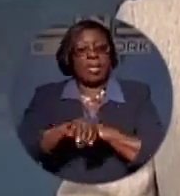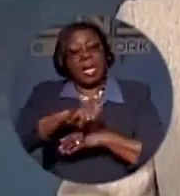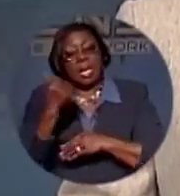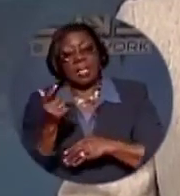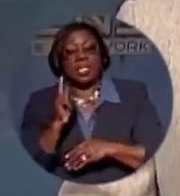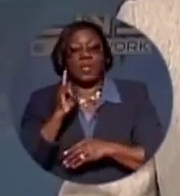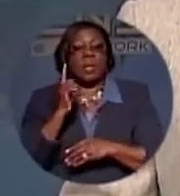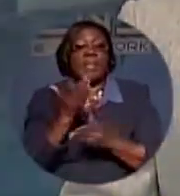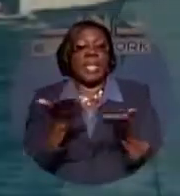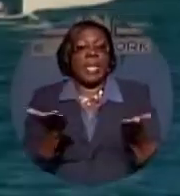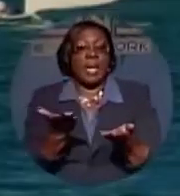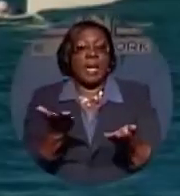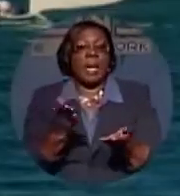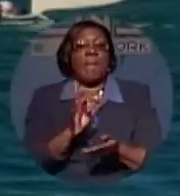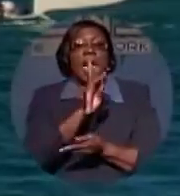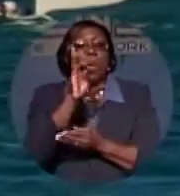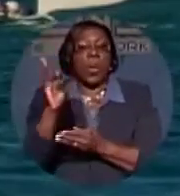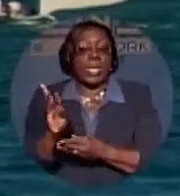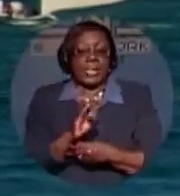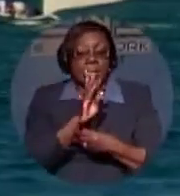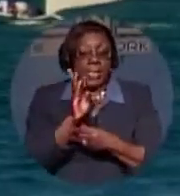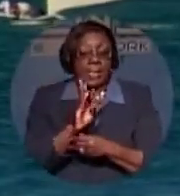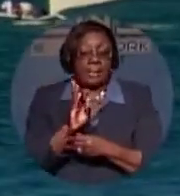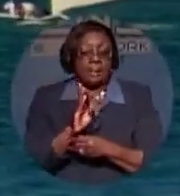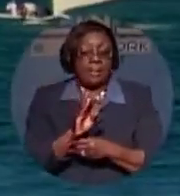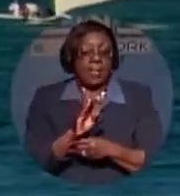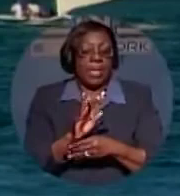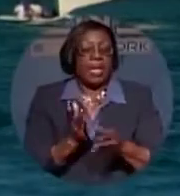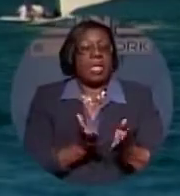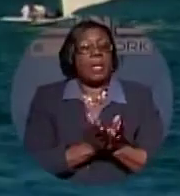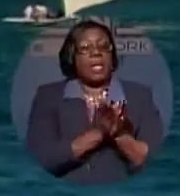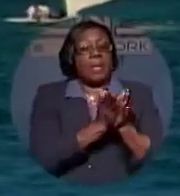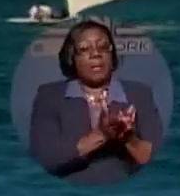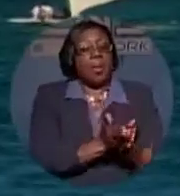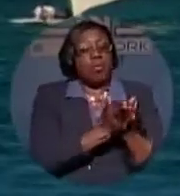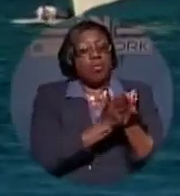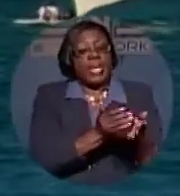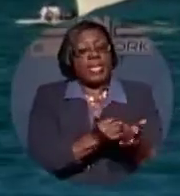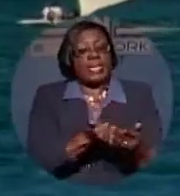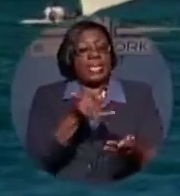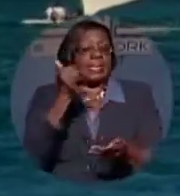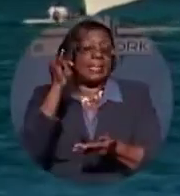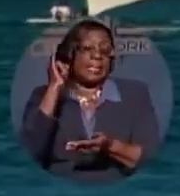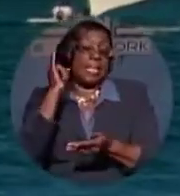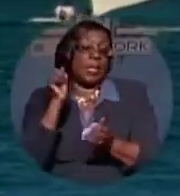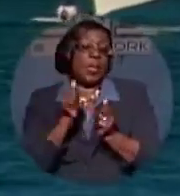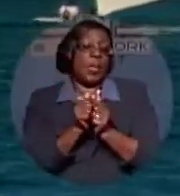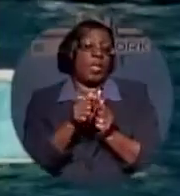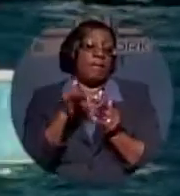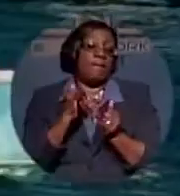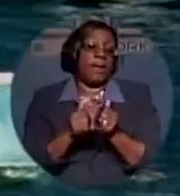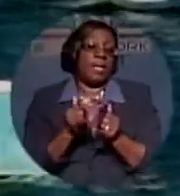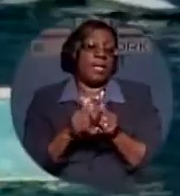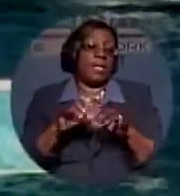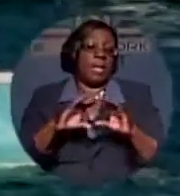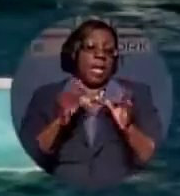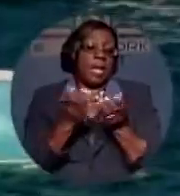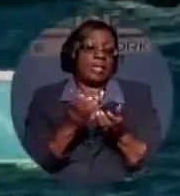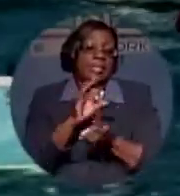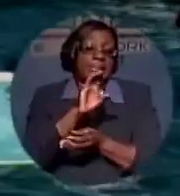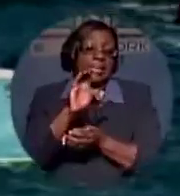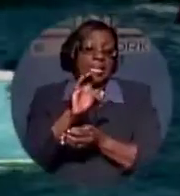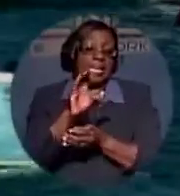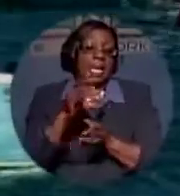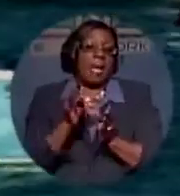J's Easter Fiesta Sailing Classic coming to a close yesterday in Mon.April Bay with the final 2 Class C Series races.